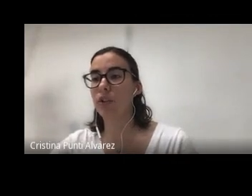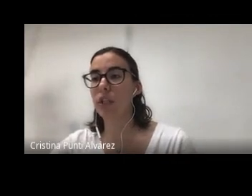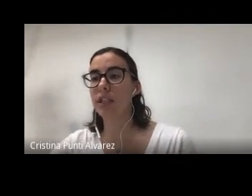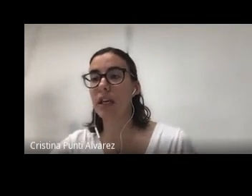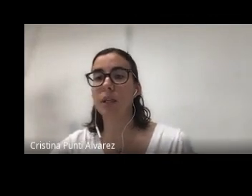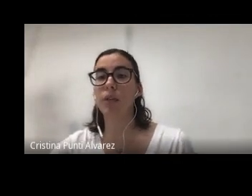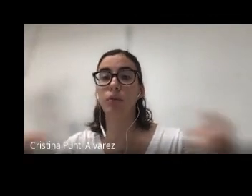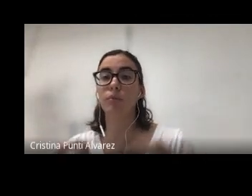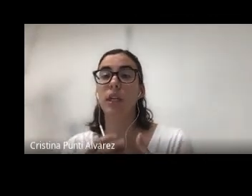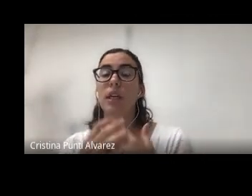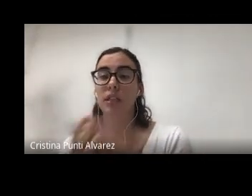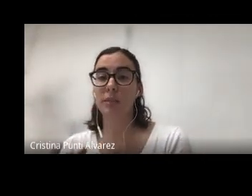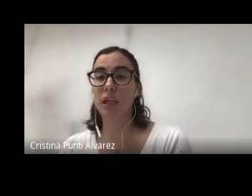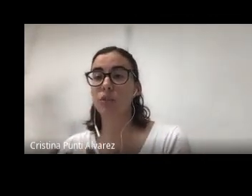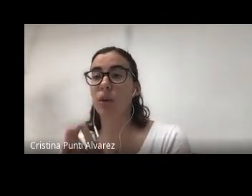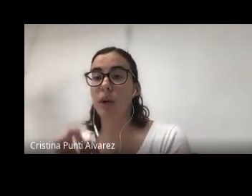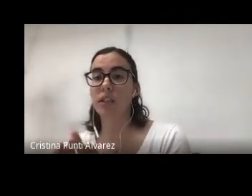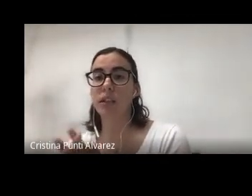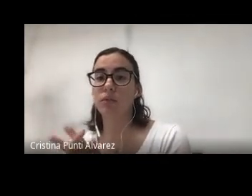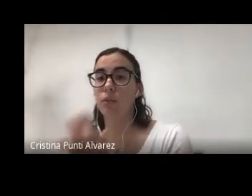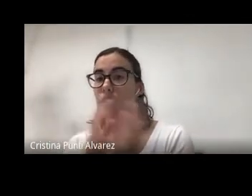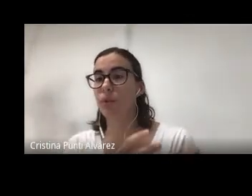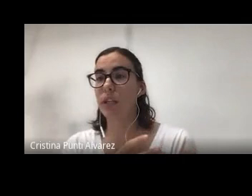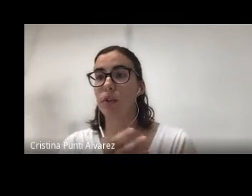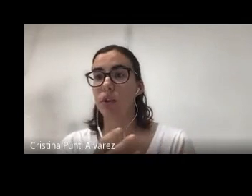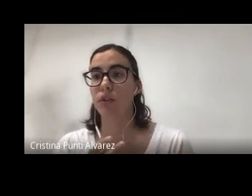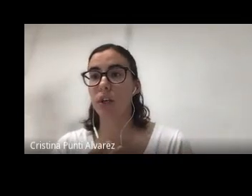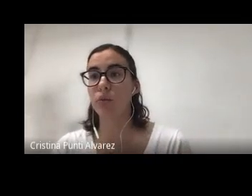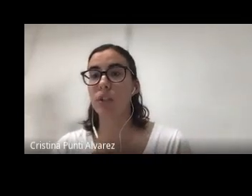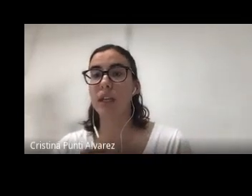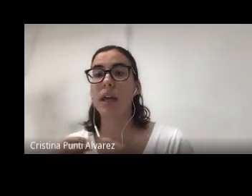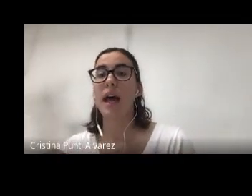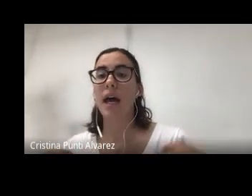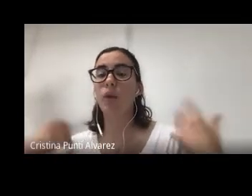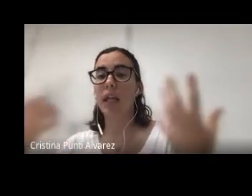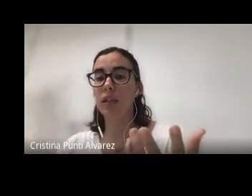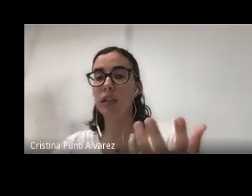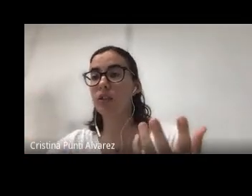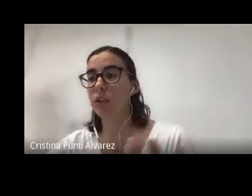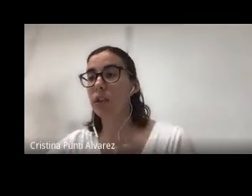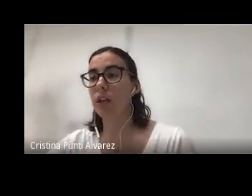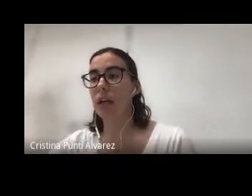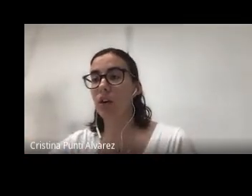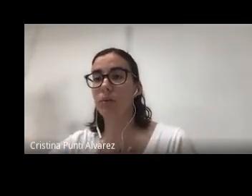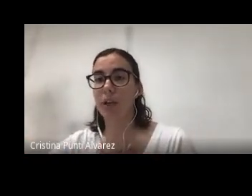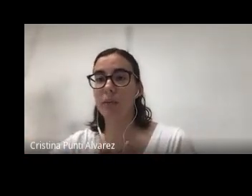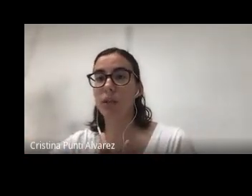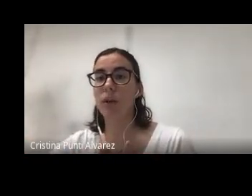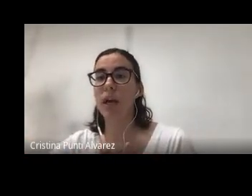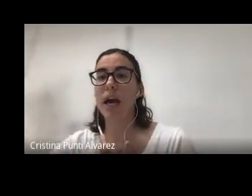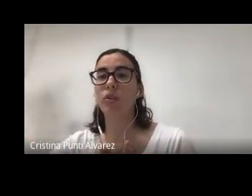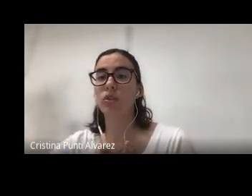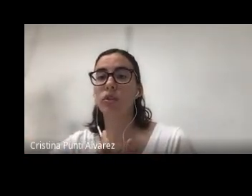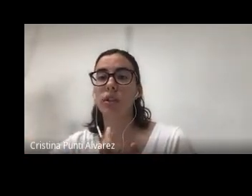the frontal and side view that would be similar to the ones that were already recorded for How to Sign. And we added this external overhead